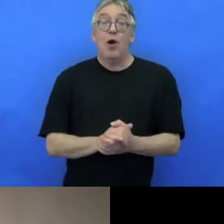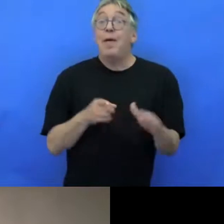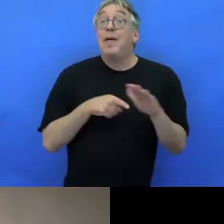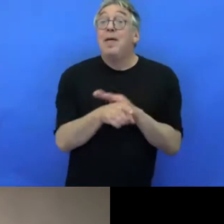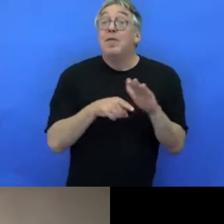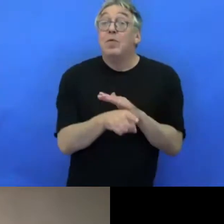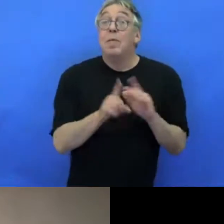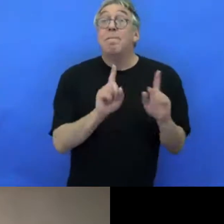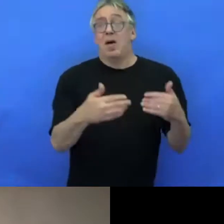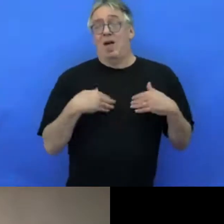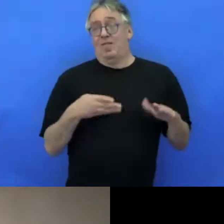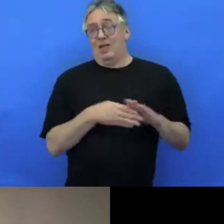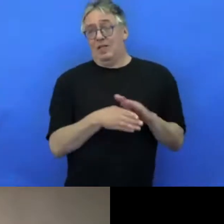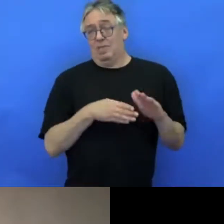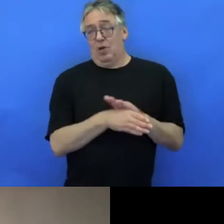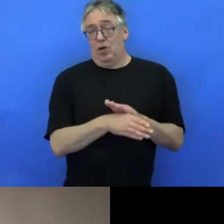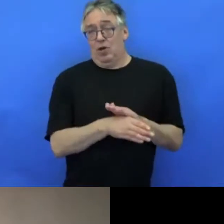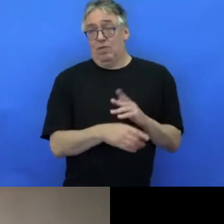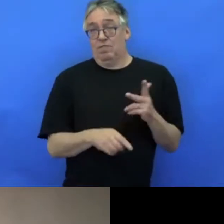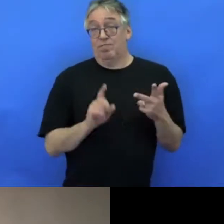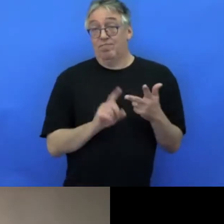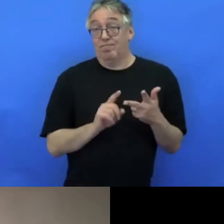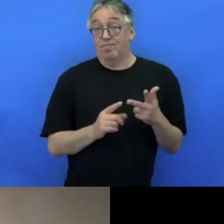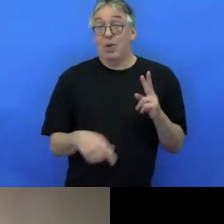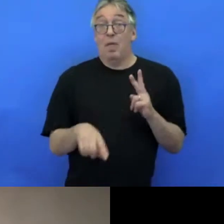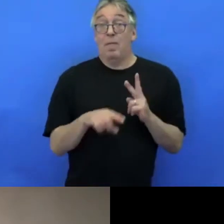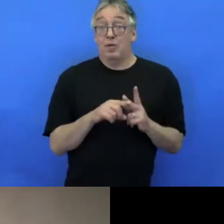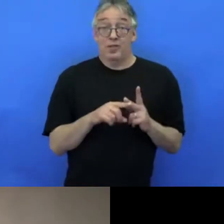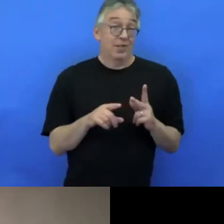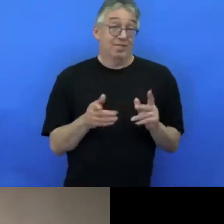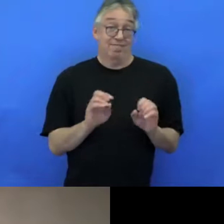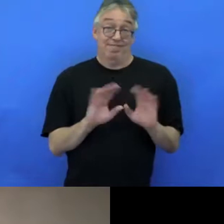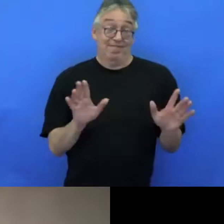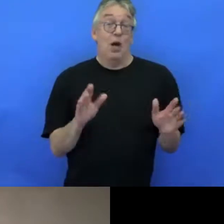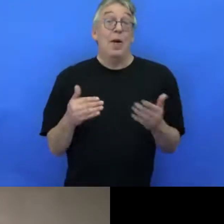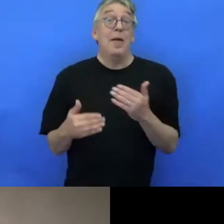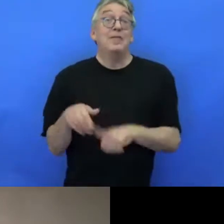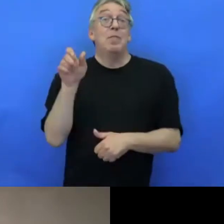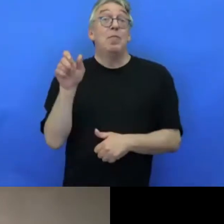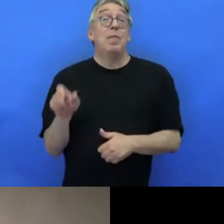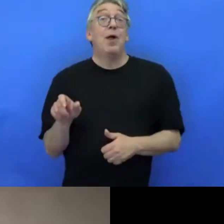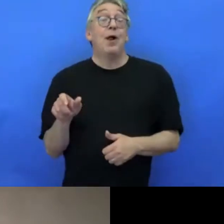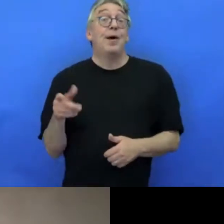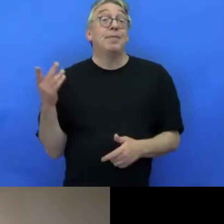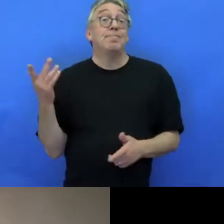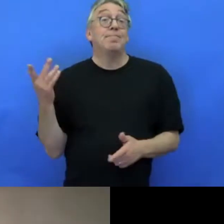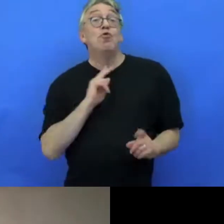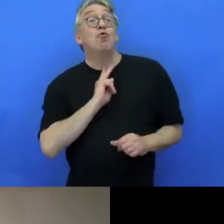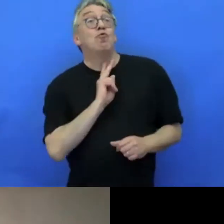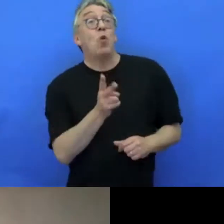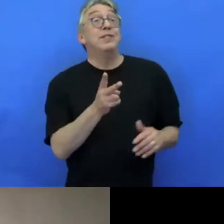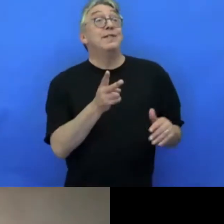evacuation, and also the key role of voice or the absence of voice in many of these processes. So thank you very much for